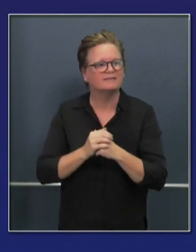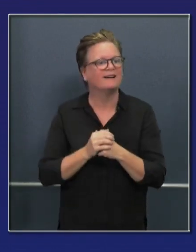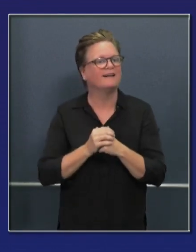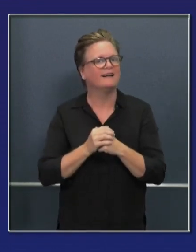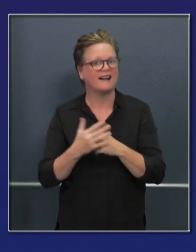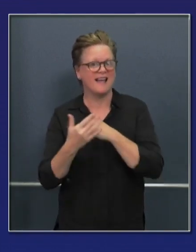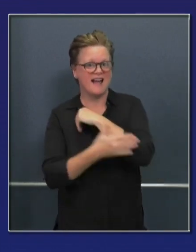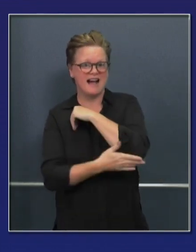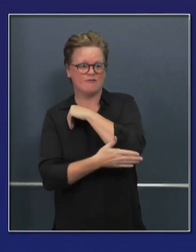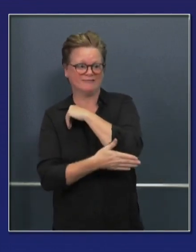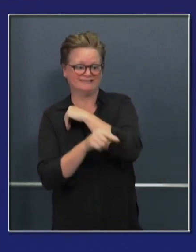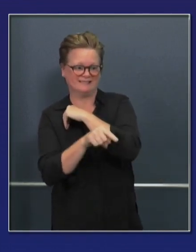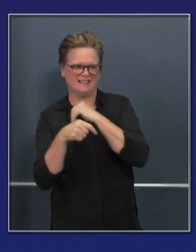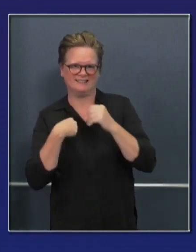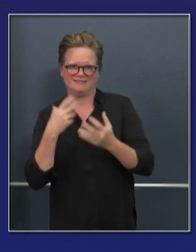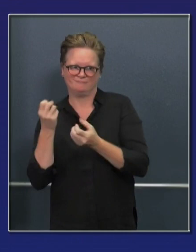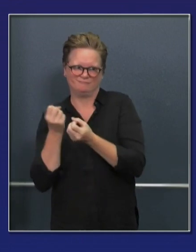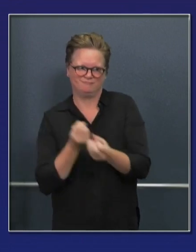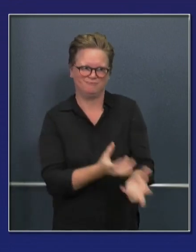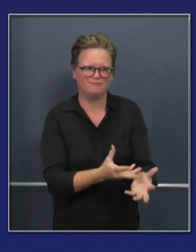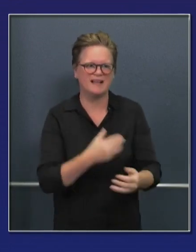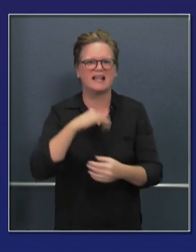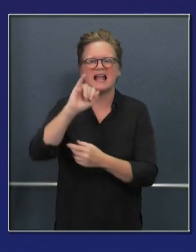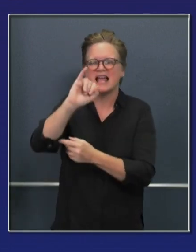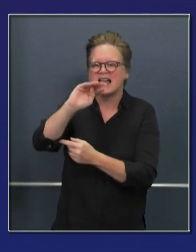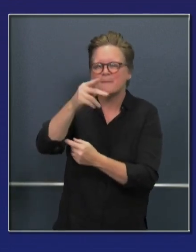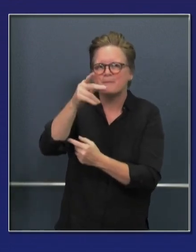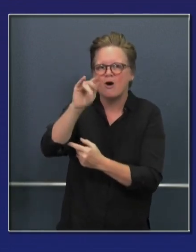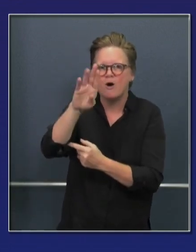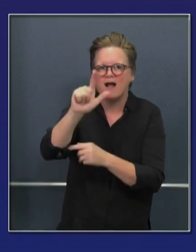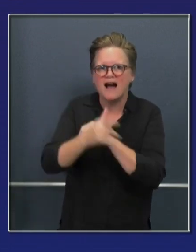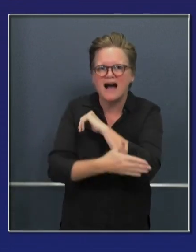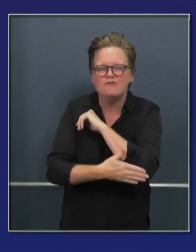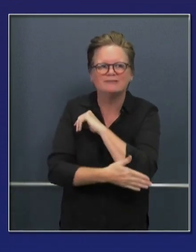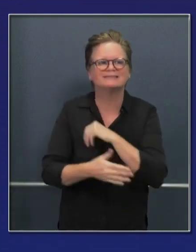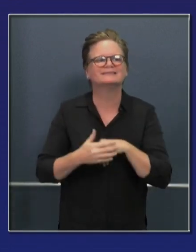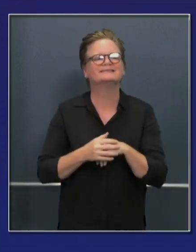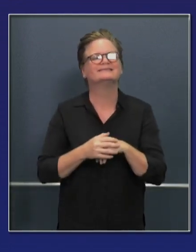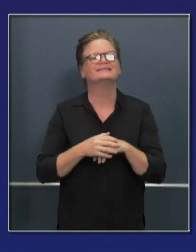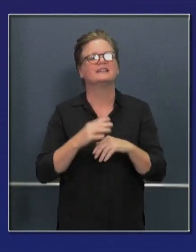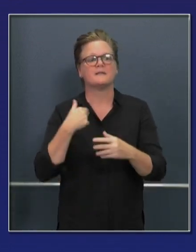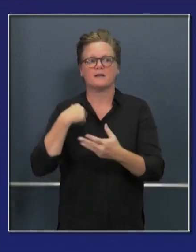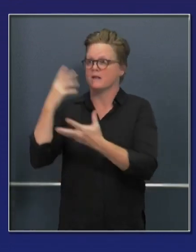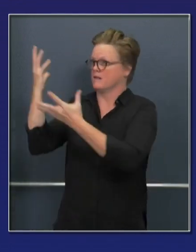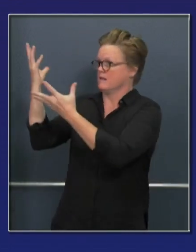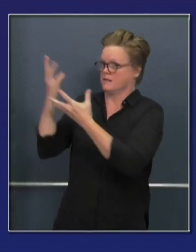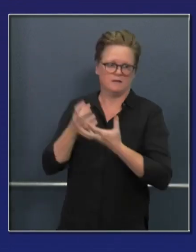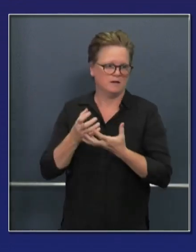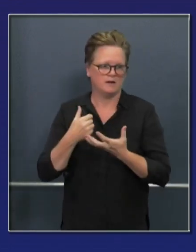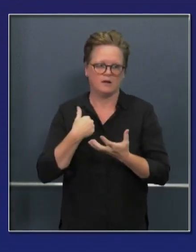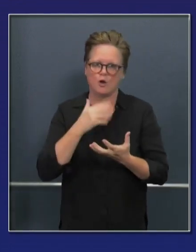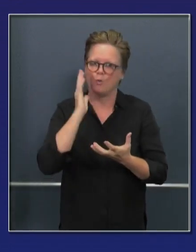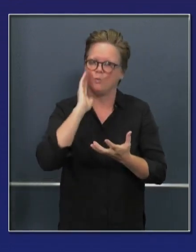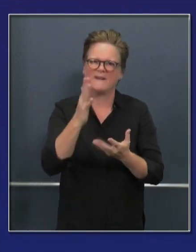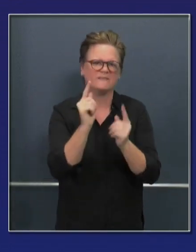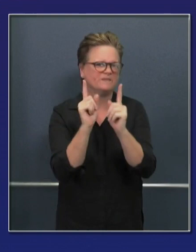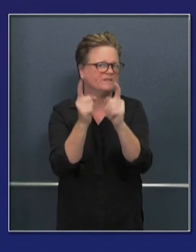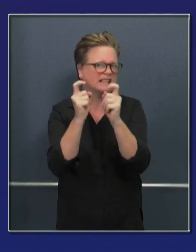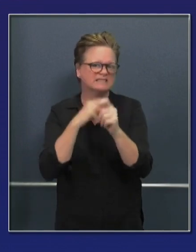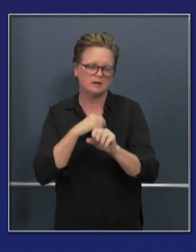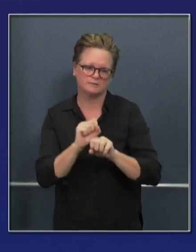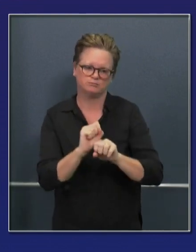We're getting them into our system as quickly as those N95s. Those are the respirator masks, the procedure masks, more the traditional